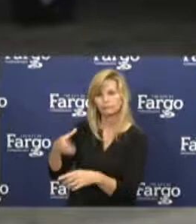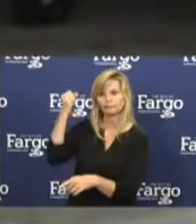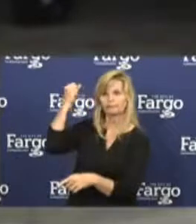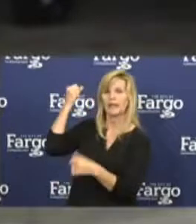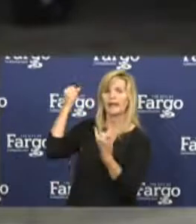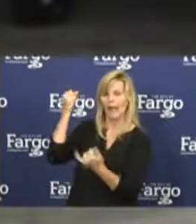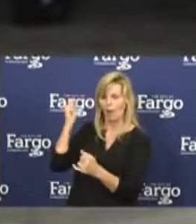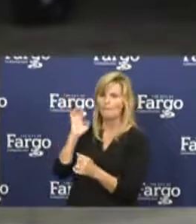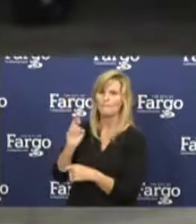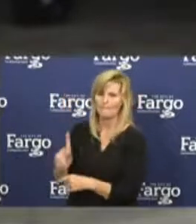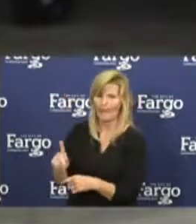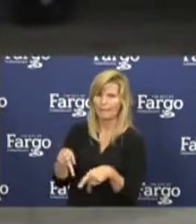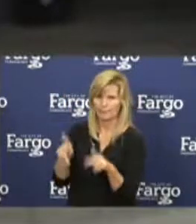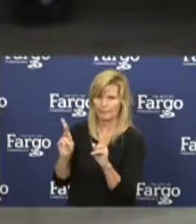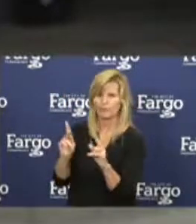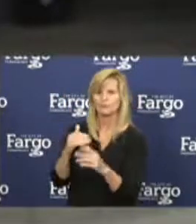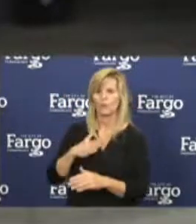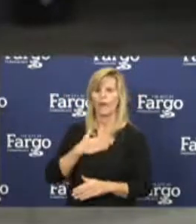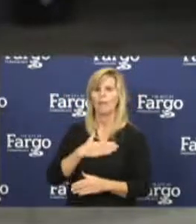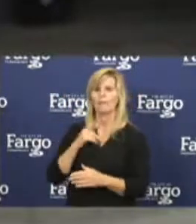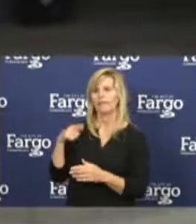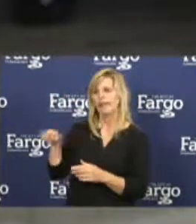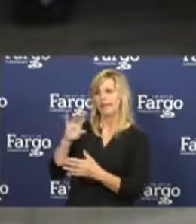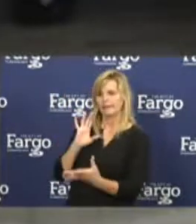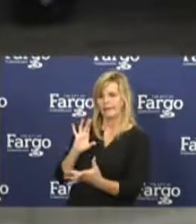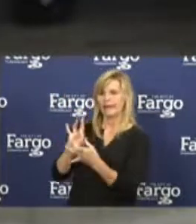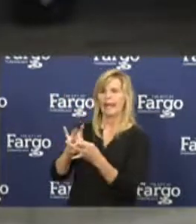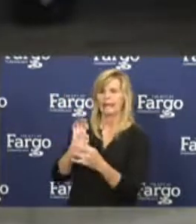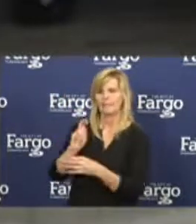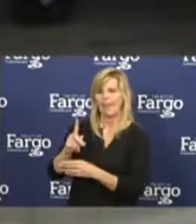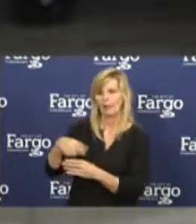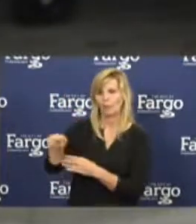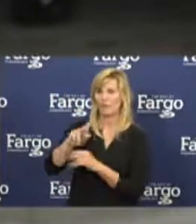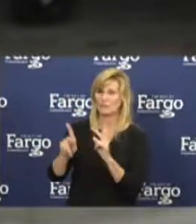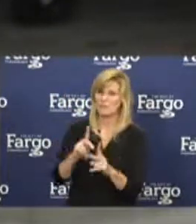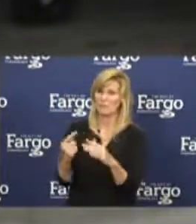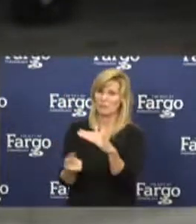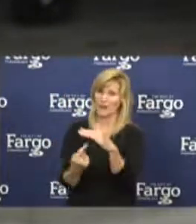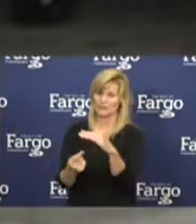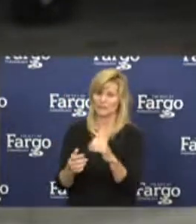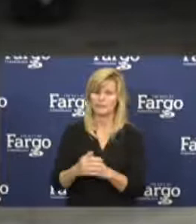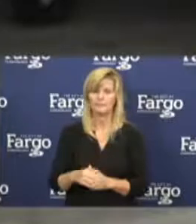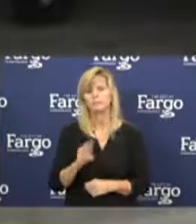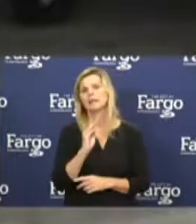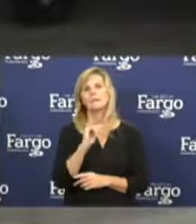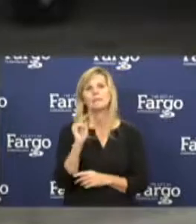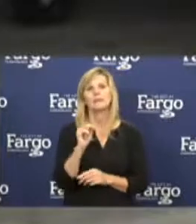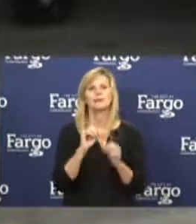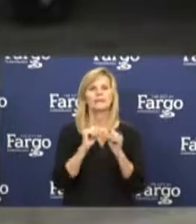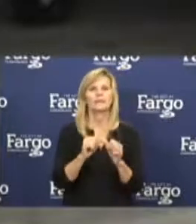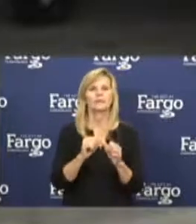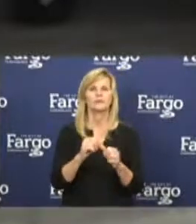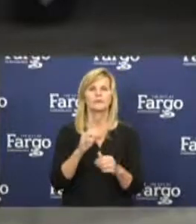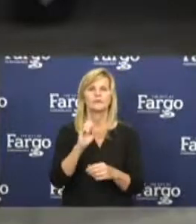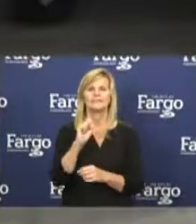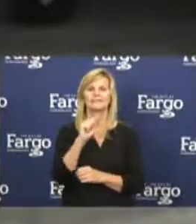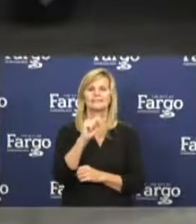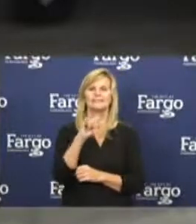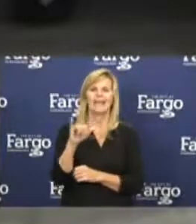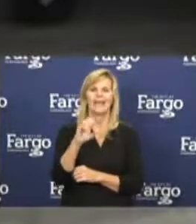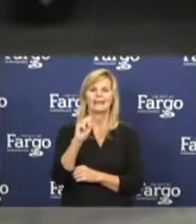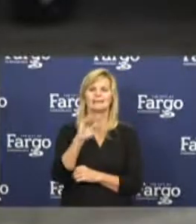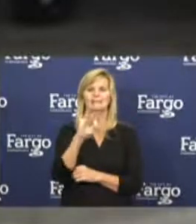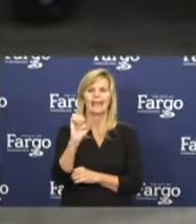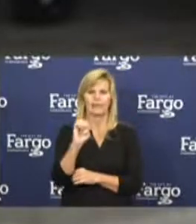ability to really connect with those that have been isolated for so long. Minnesota continues the Stay Safe order, so we're still